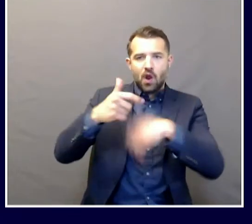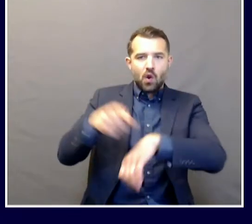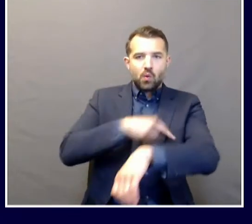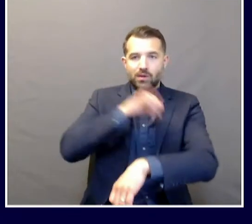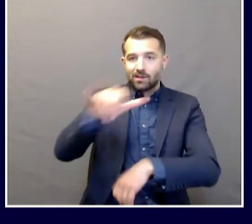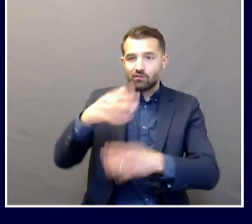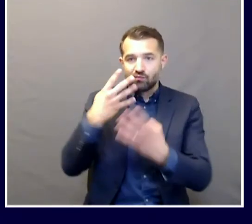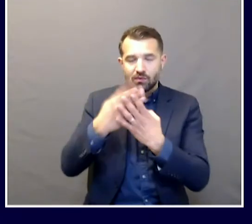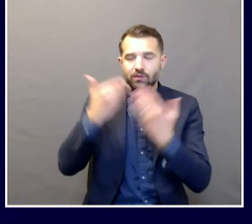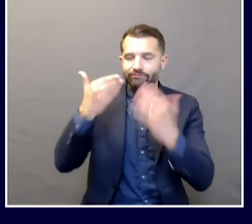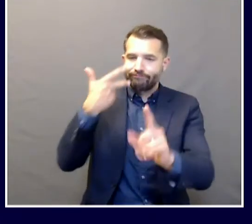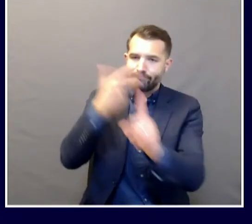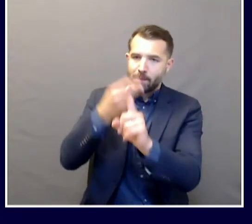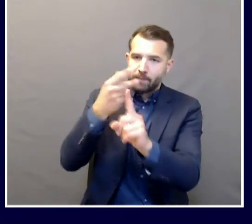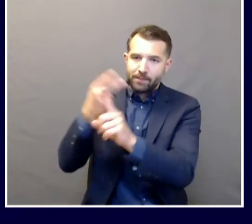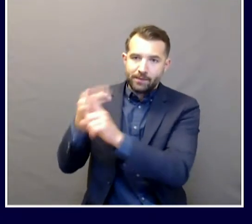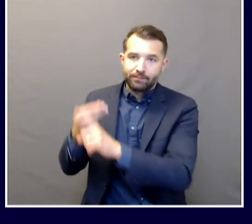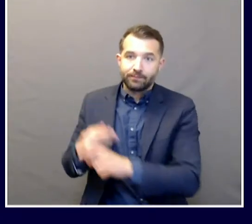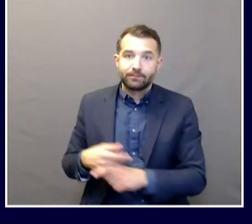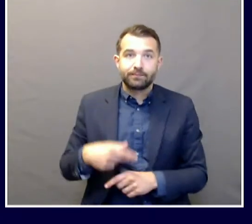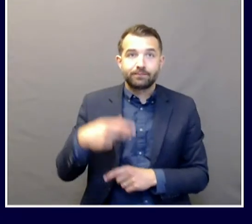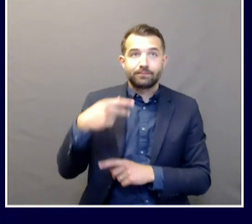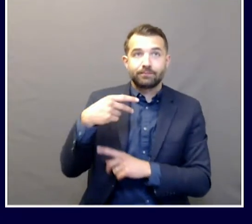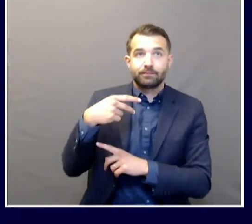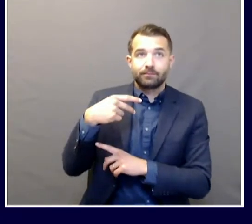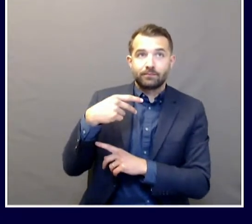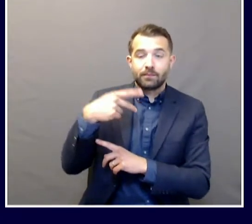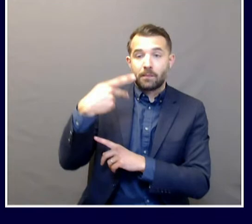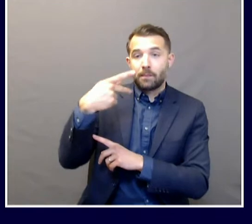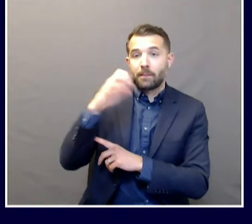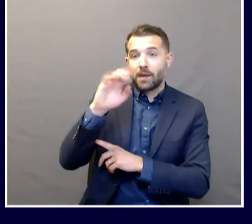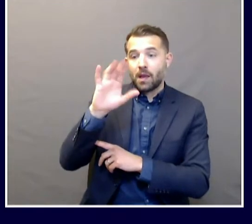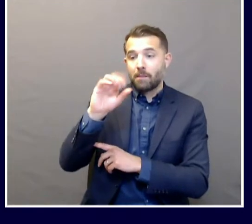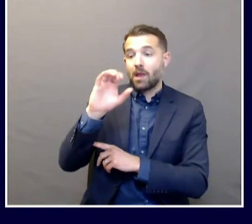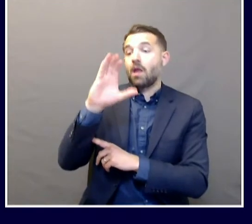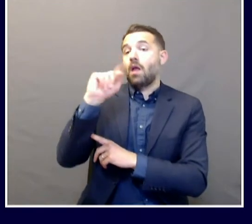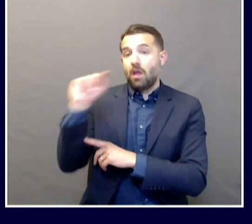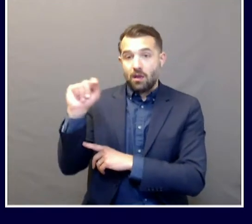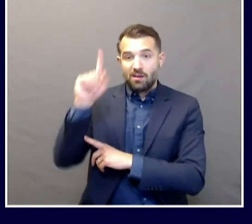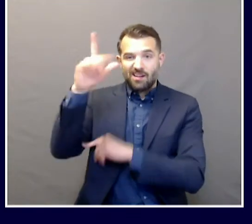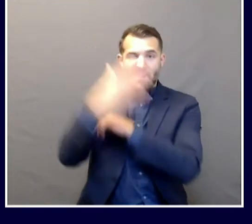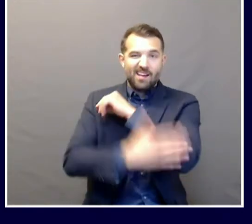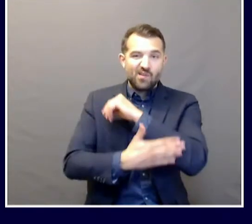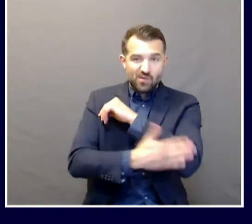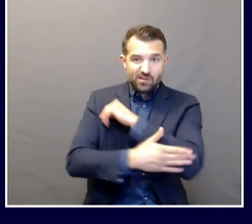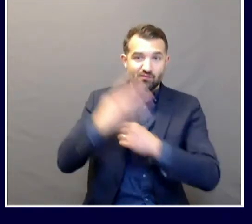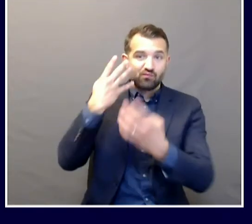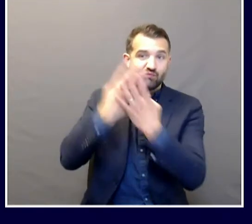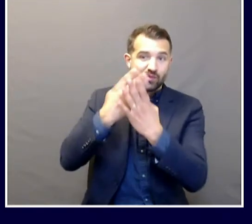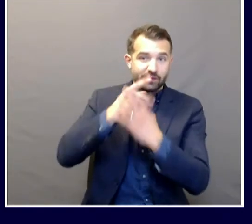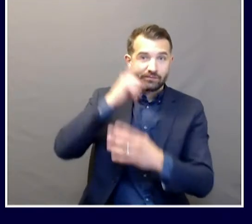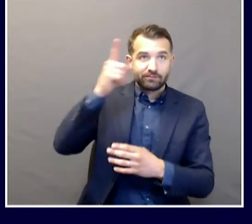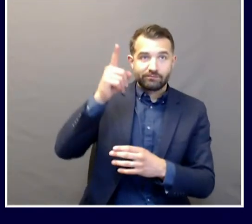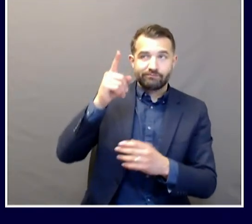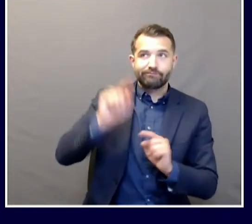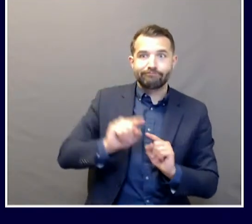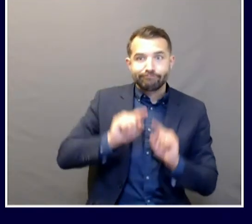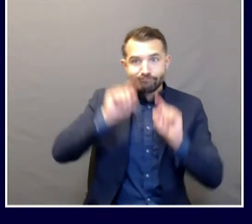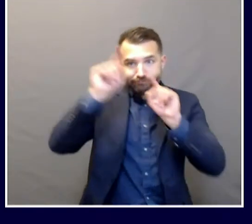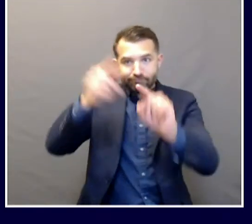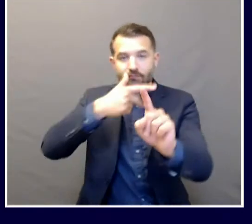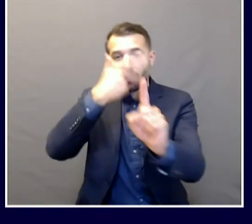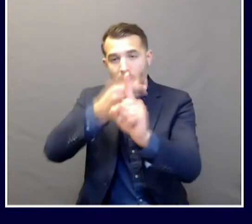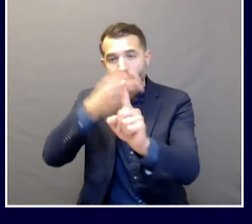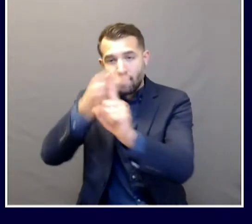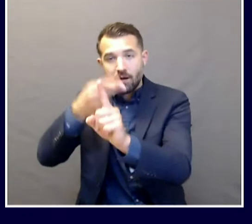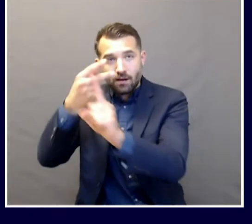making visits to the Penobscot County Jail to offer vaccines there. That again is going to be the way out of this. But Cindy, I